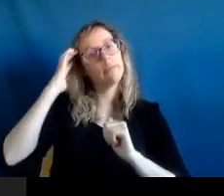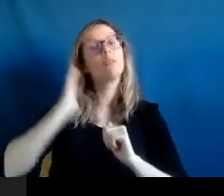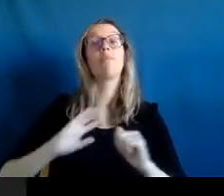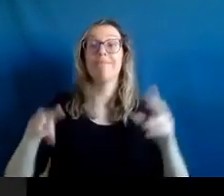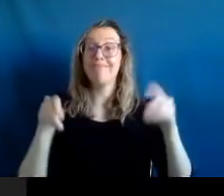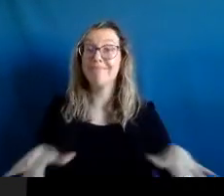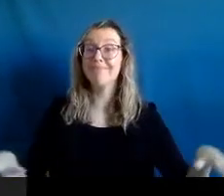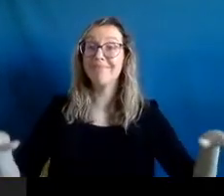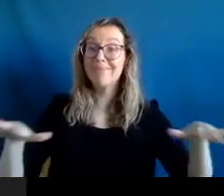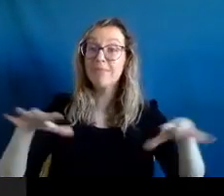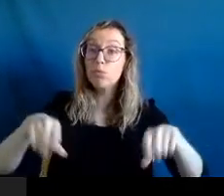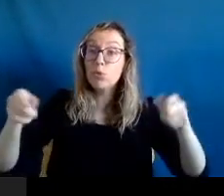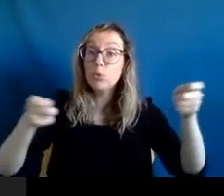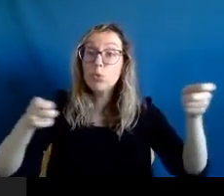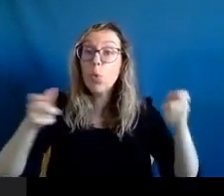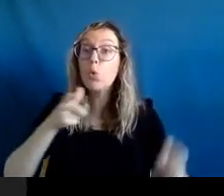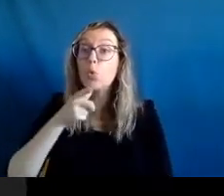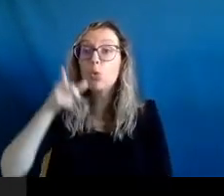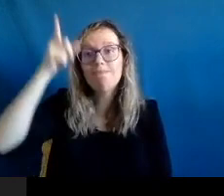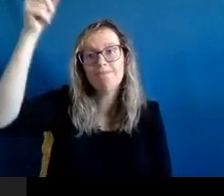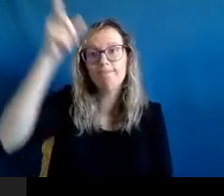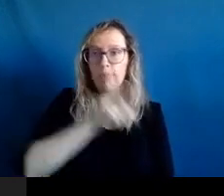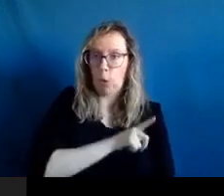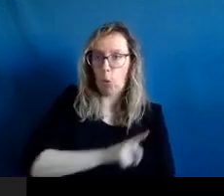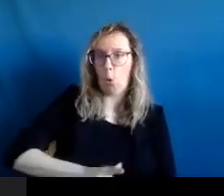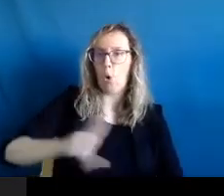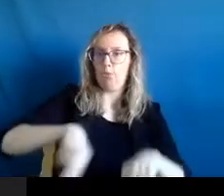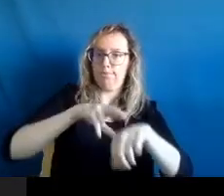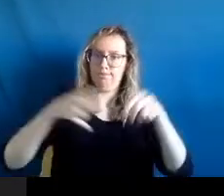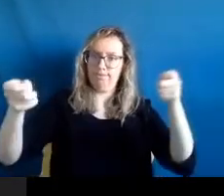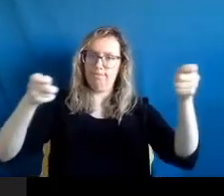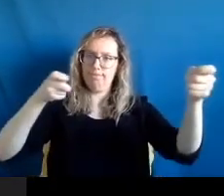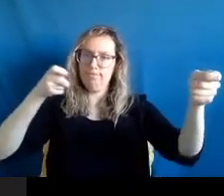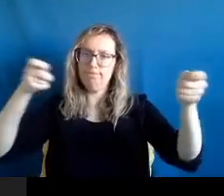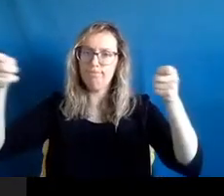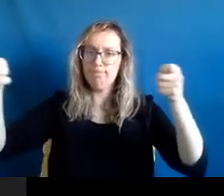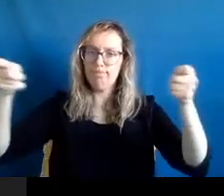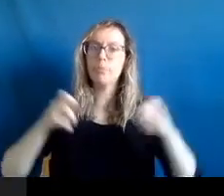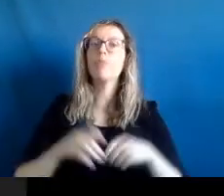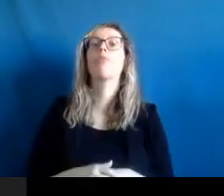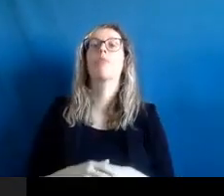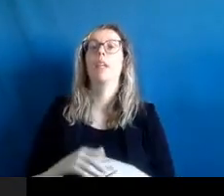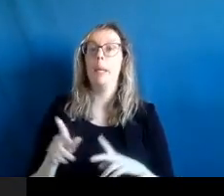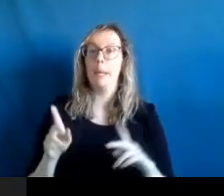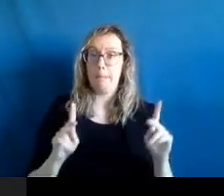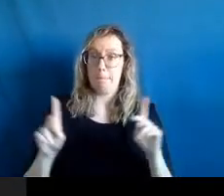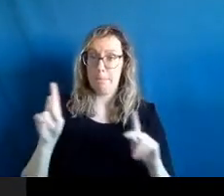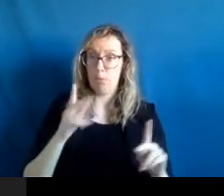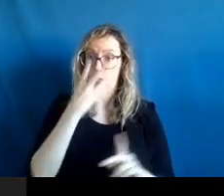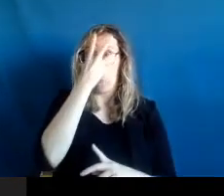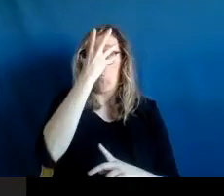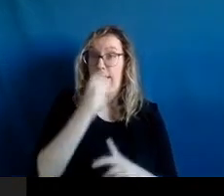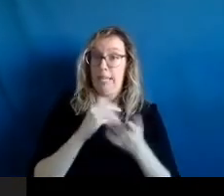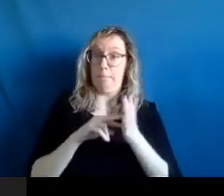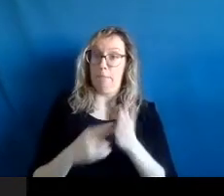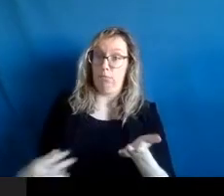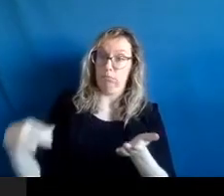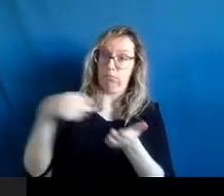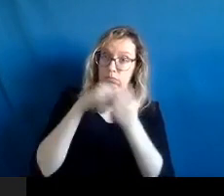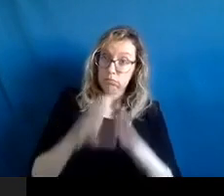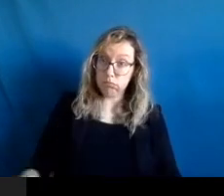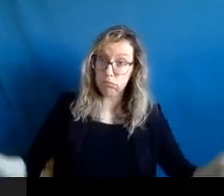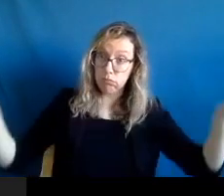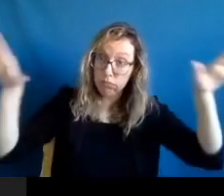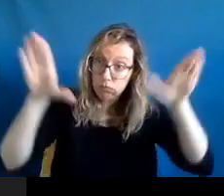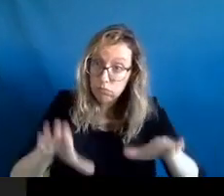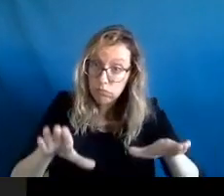belongs to the Lord who rules over the nations. All who sleep in the earth shall bow down to the Lord. All who go